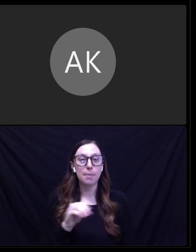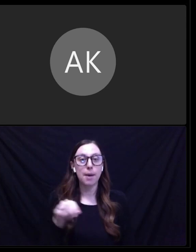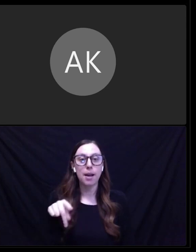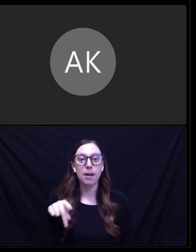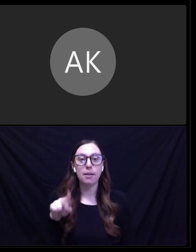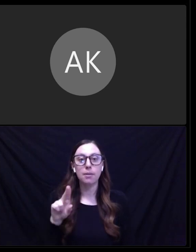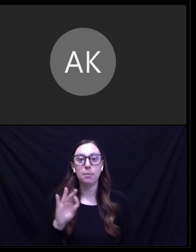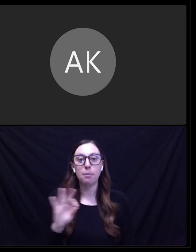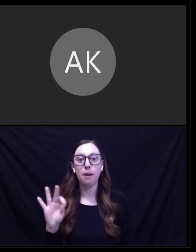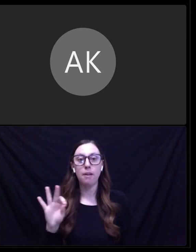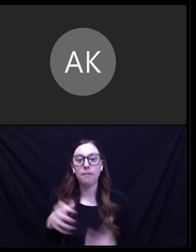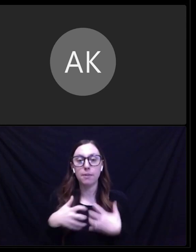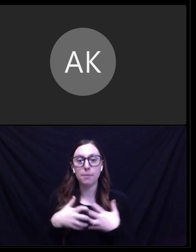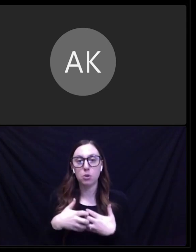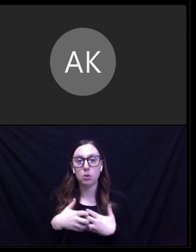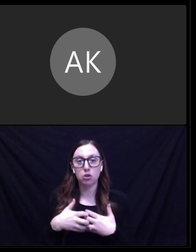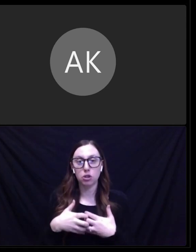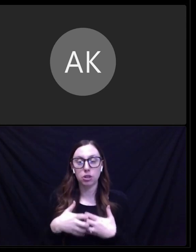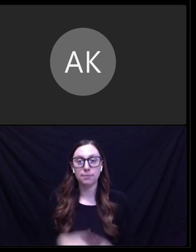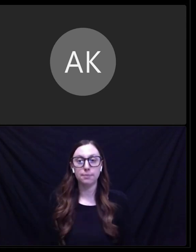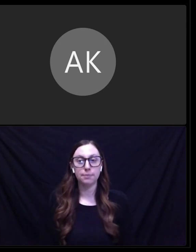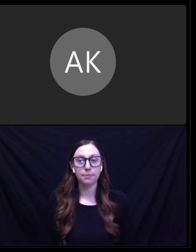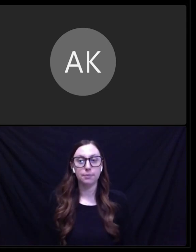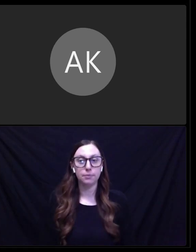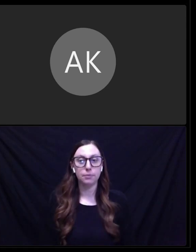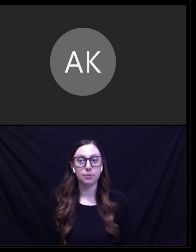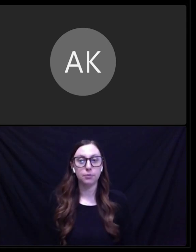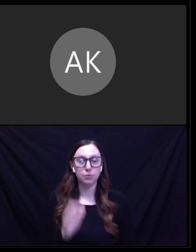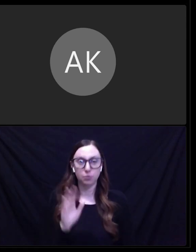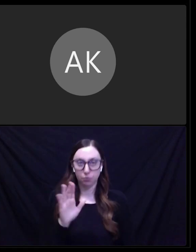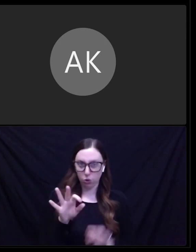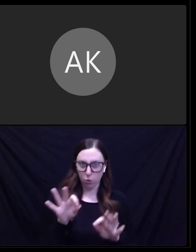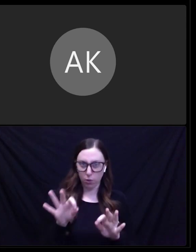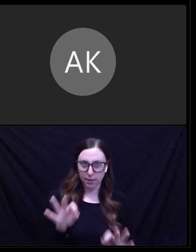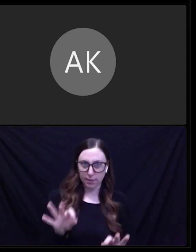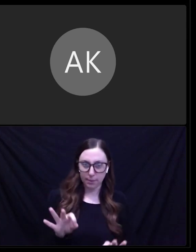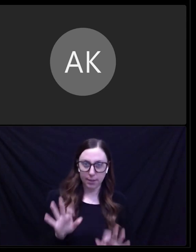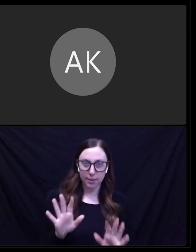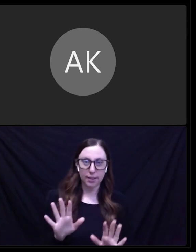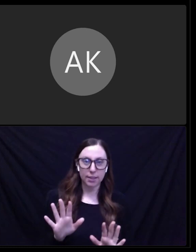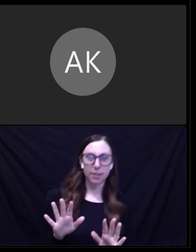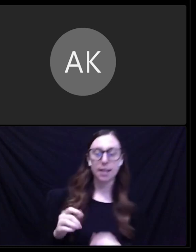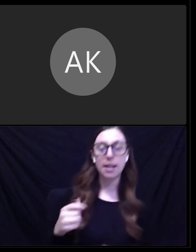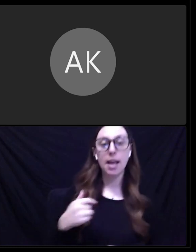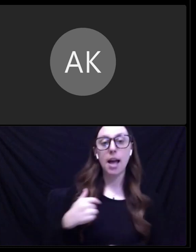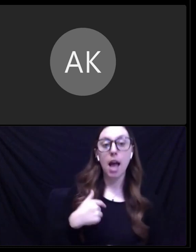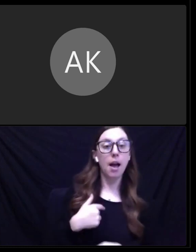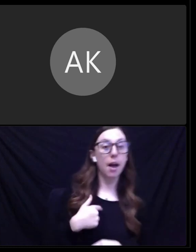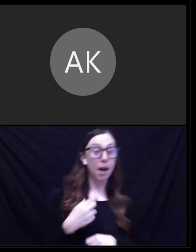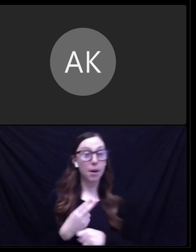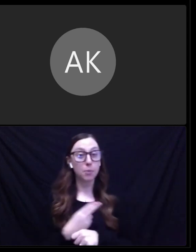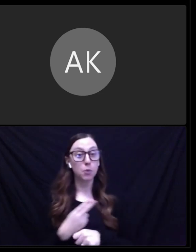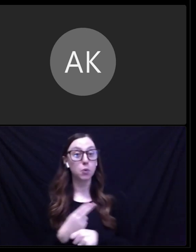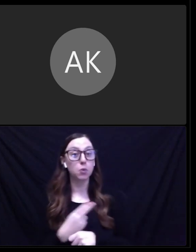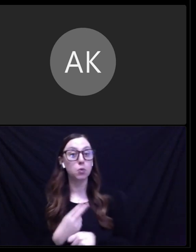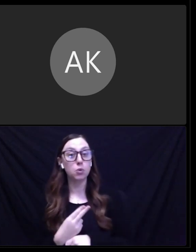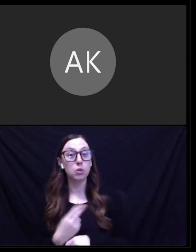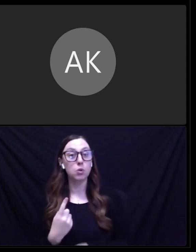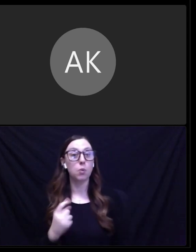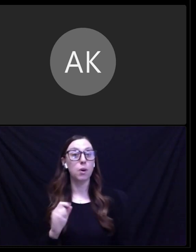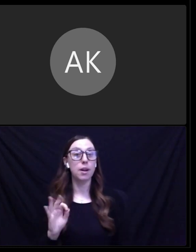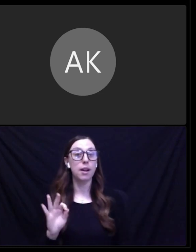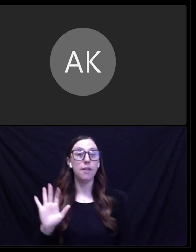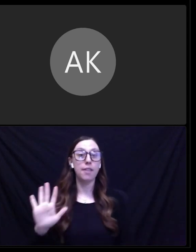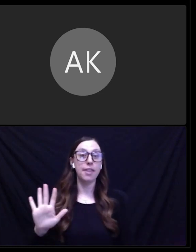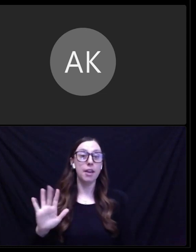So I'm going to preface this a bit. I am using one of their default sip